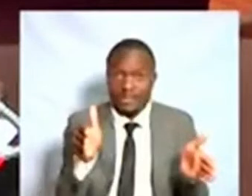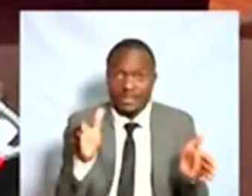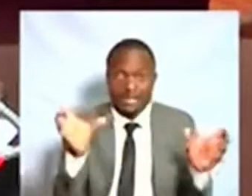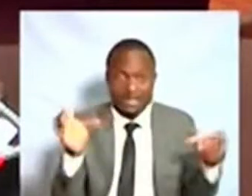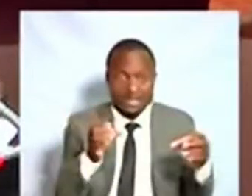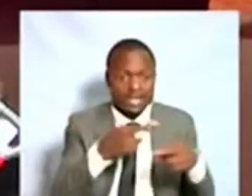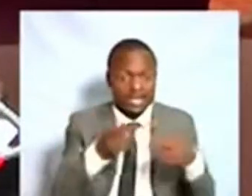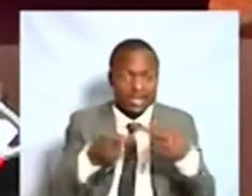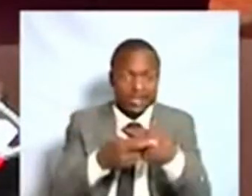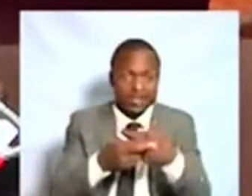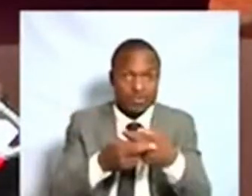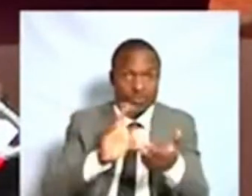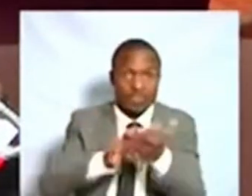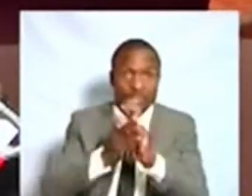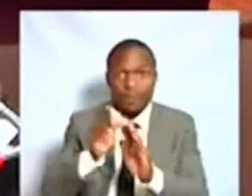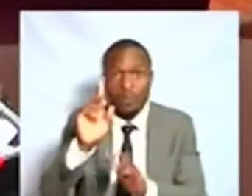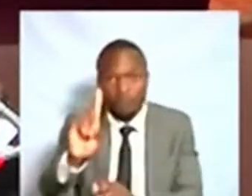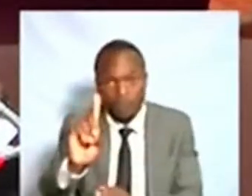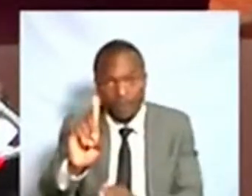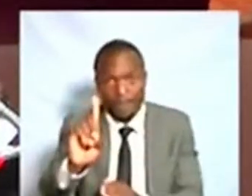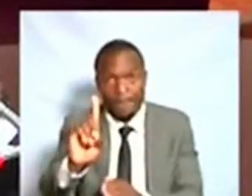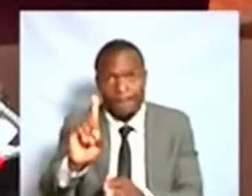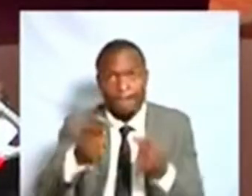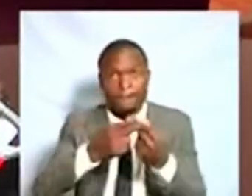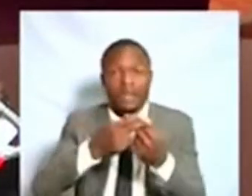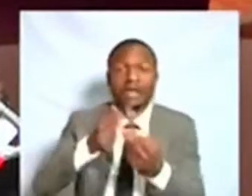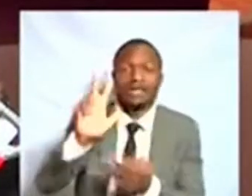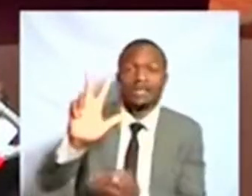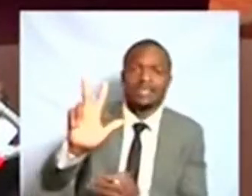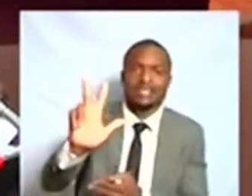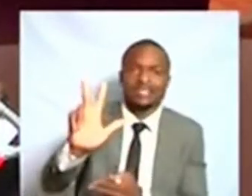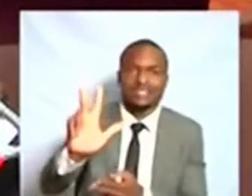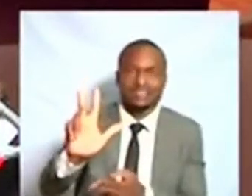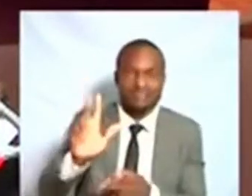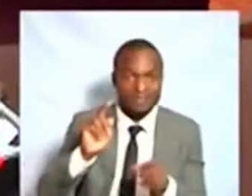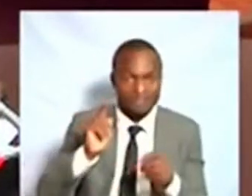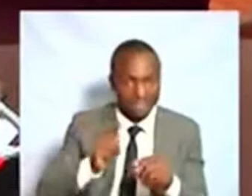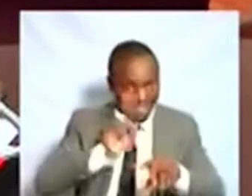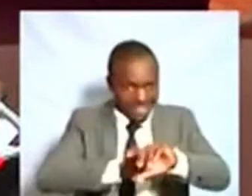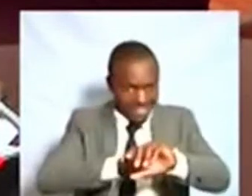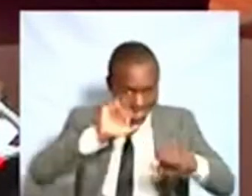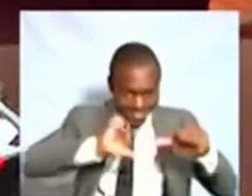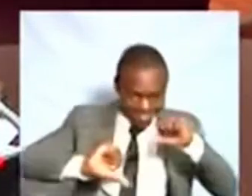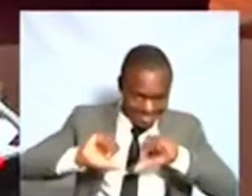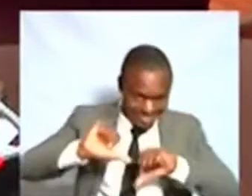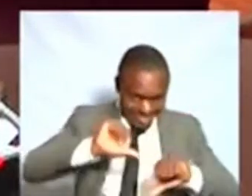a 1x3. So at the time of audit, in